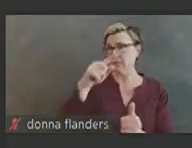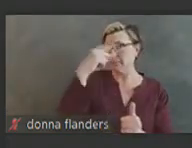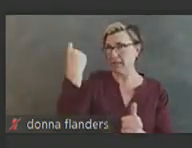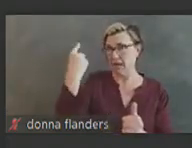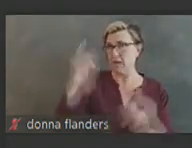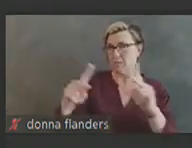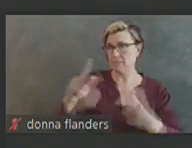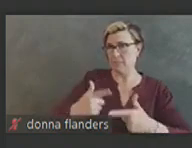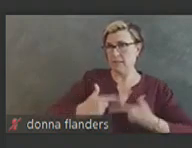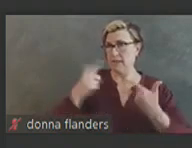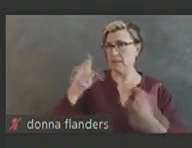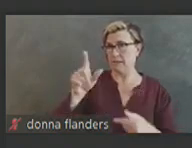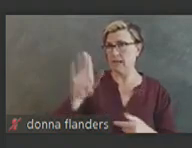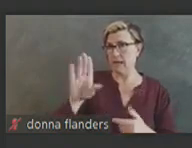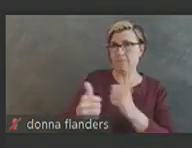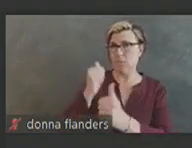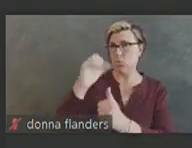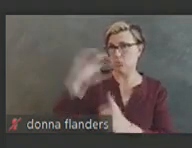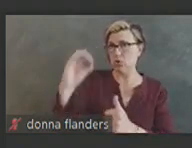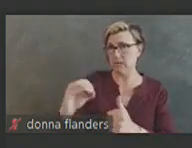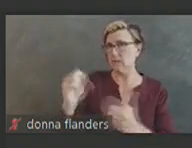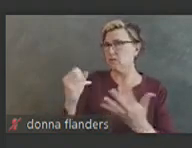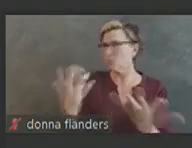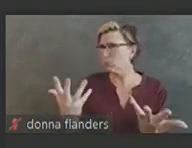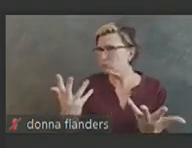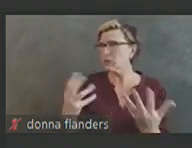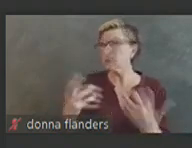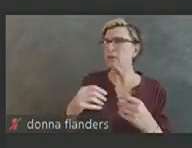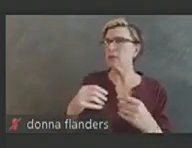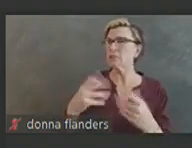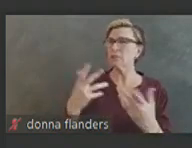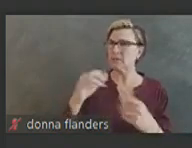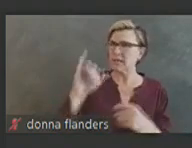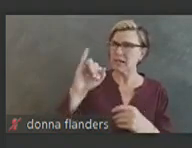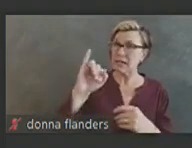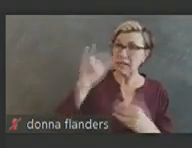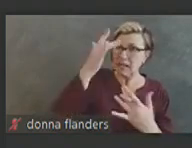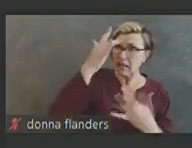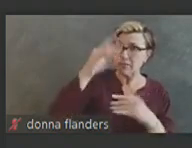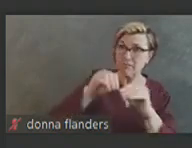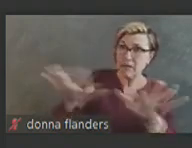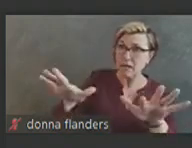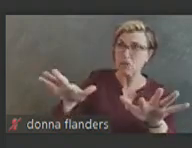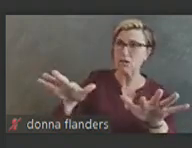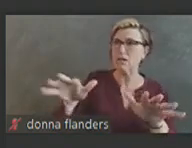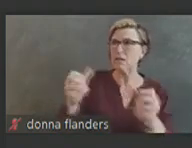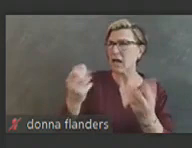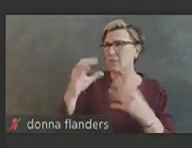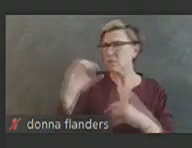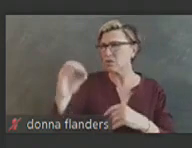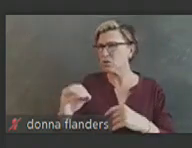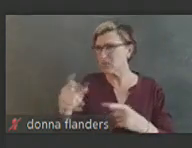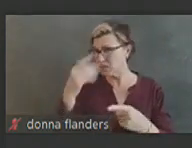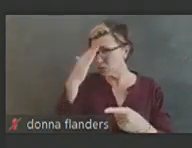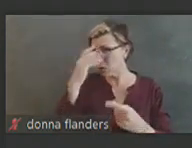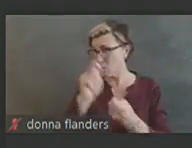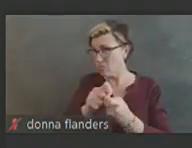you seen at the DeKalb level in terms of infection rates, and what do you think can be done to